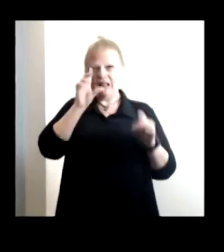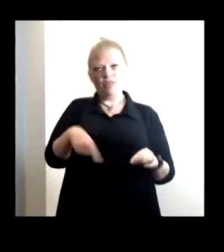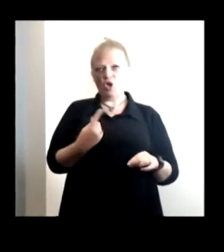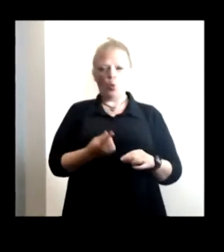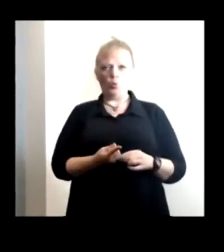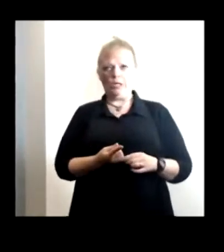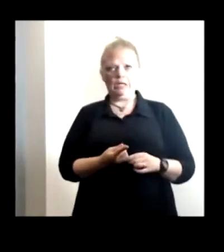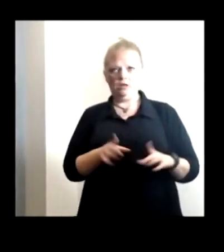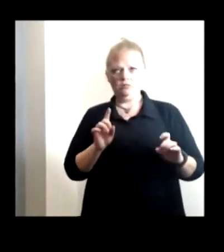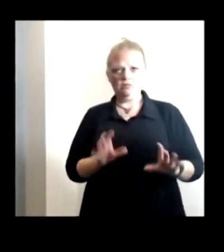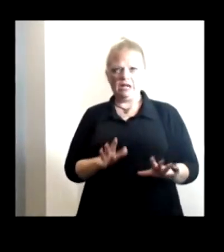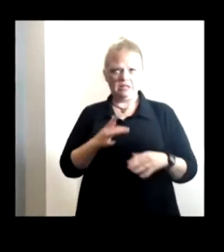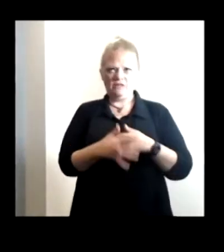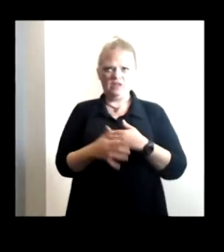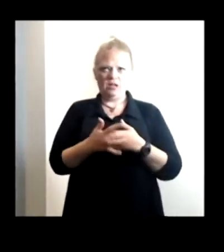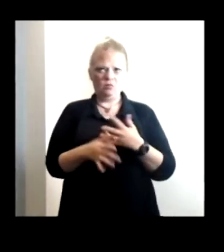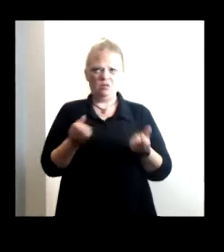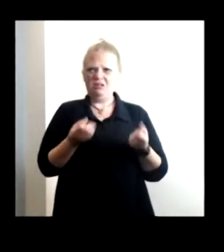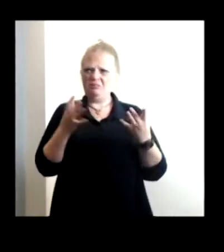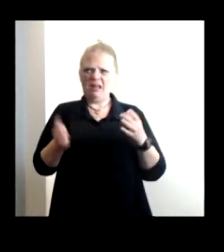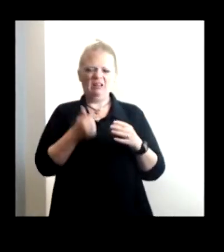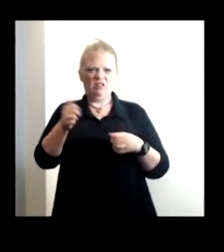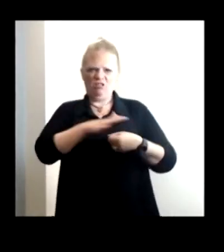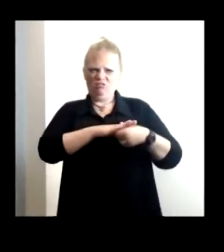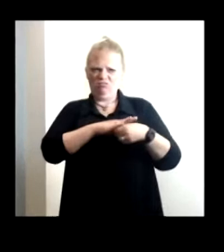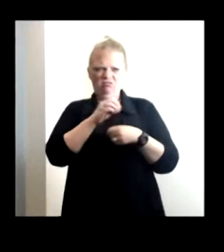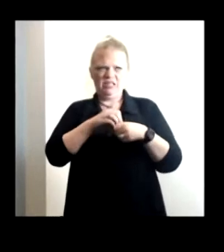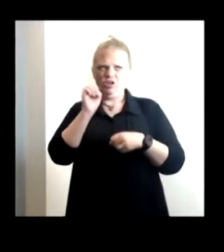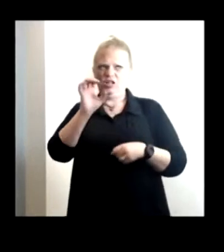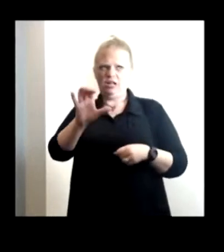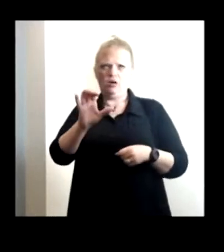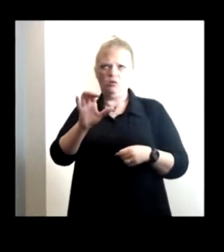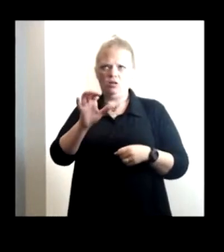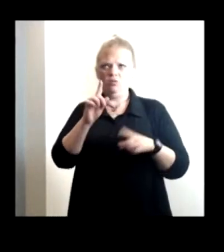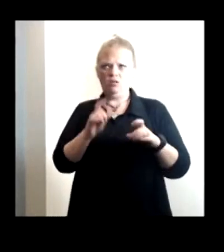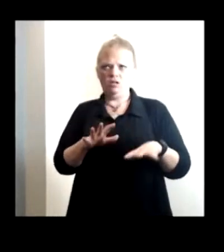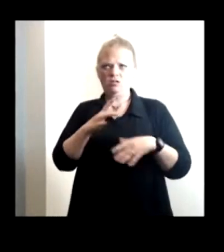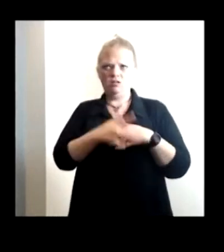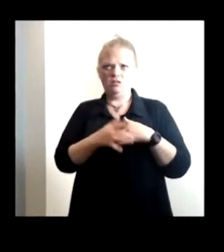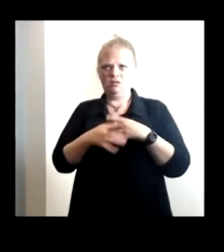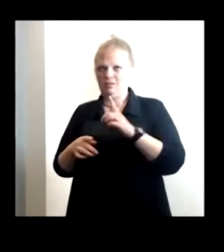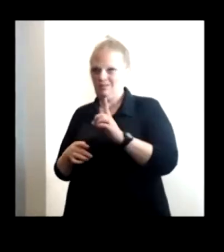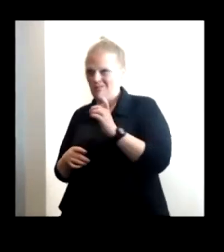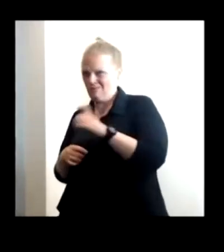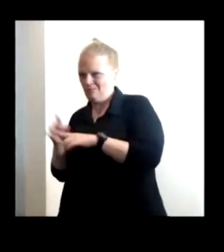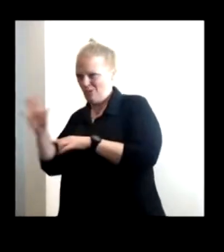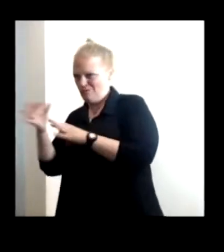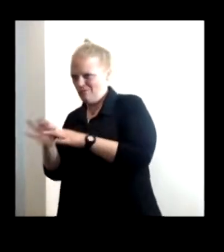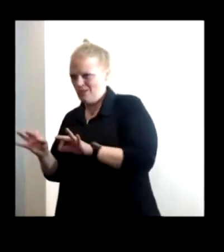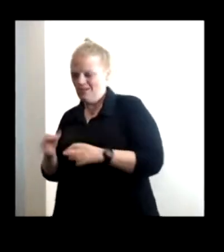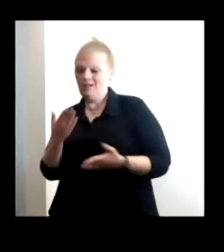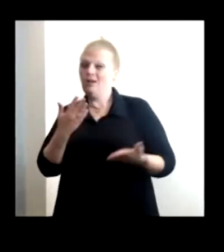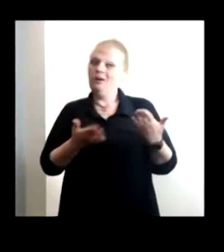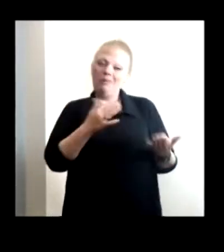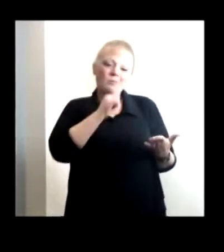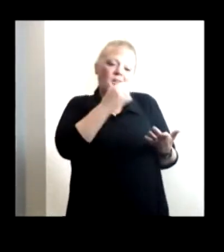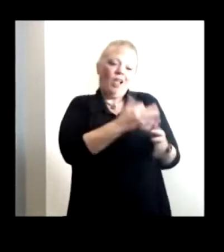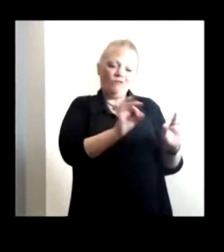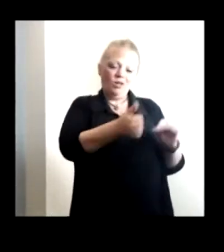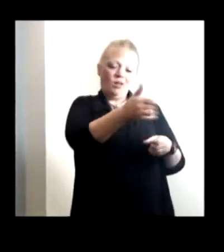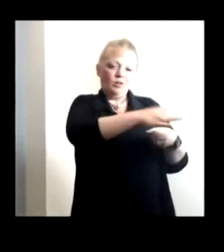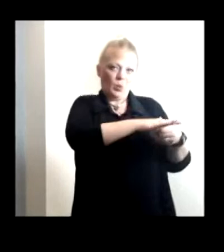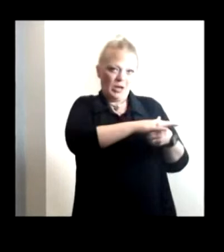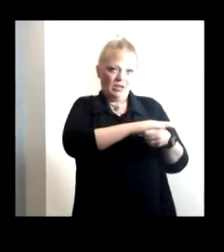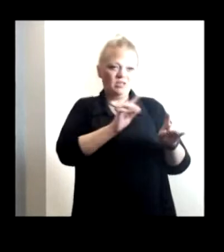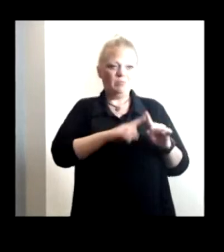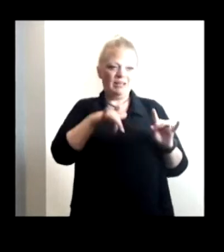location, of course, that testing is available. There's lots of other locations in Erie County where testing are available. They may not be free in other locations. They